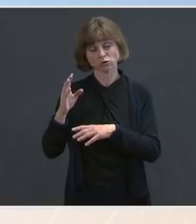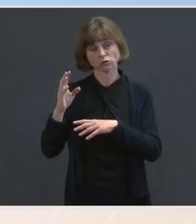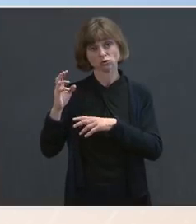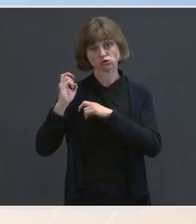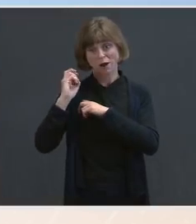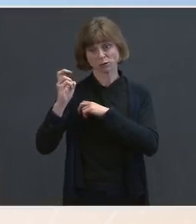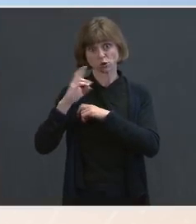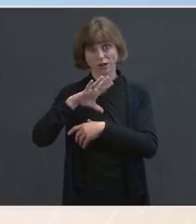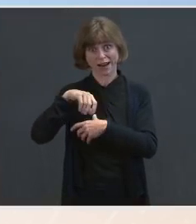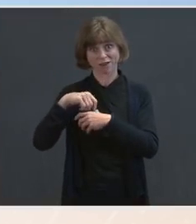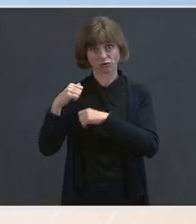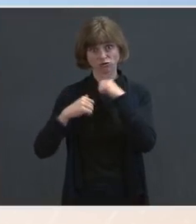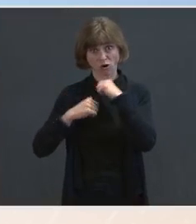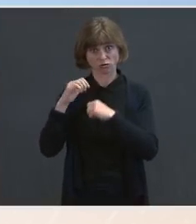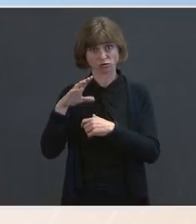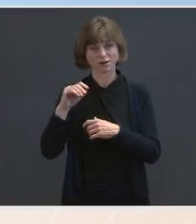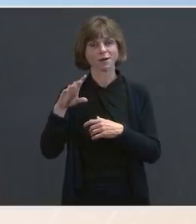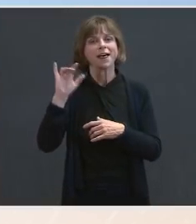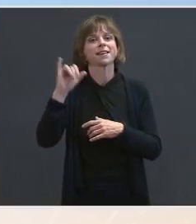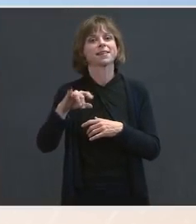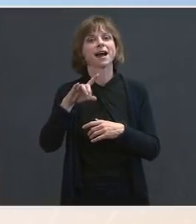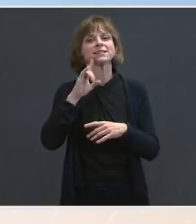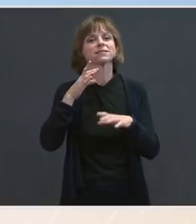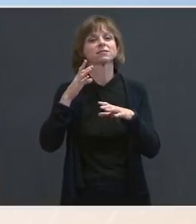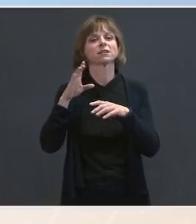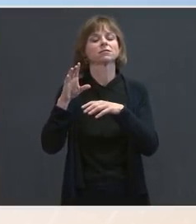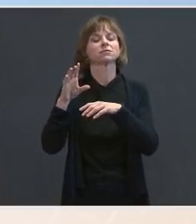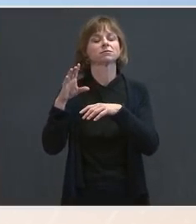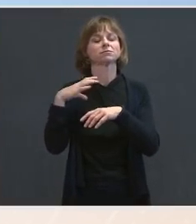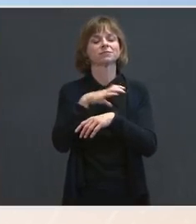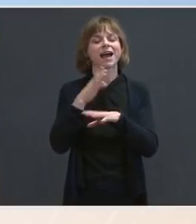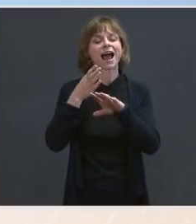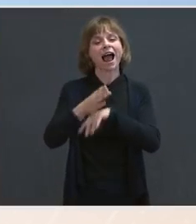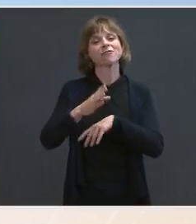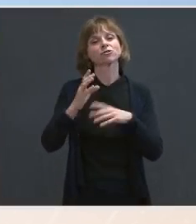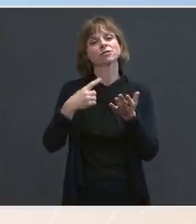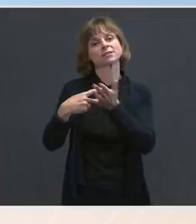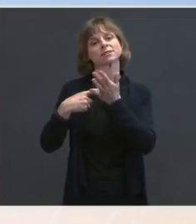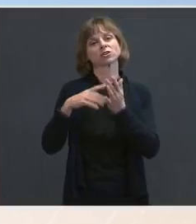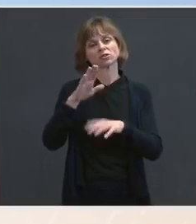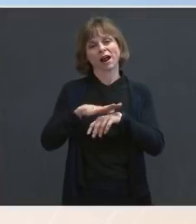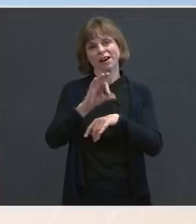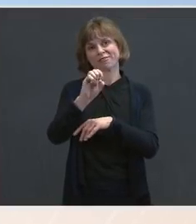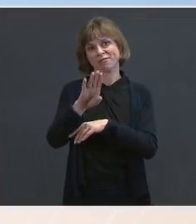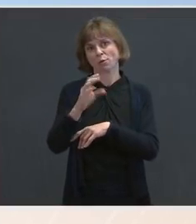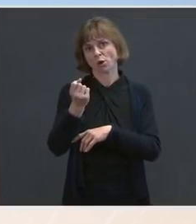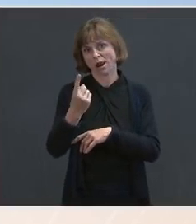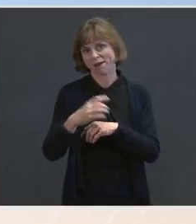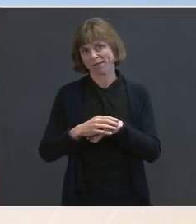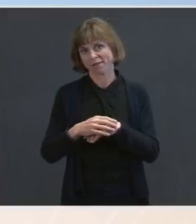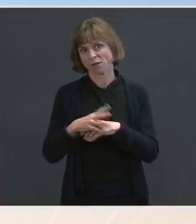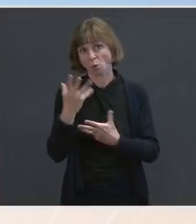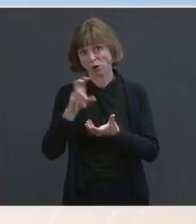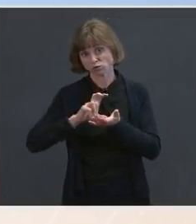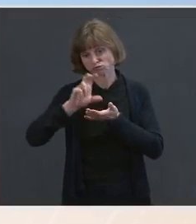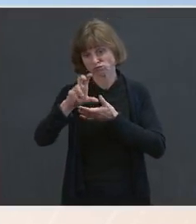conversation the President had with a bipartisan group of senators on February 11th. Investing in our nation's infrastructure is a top